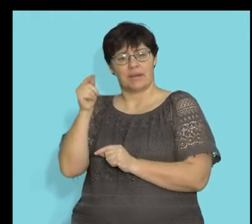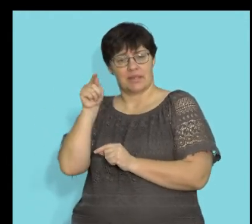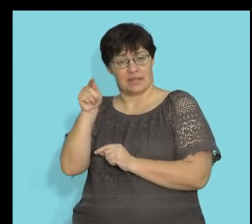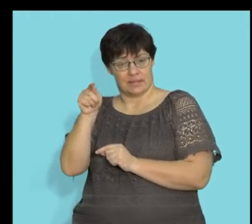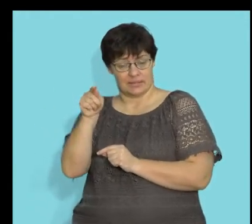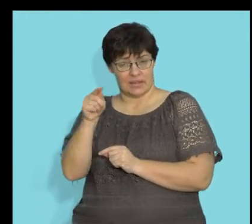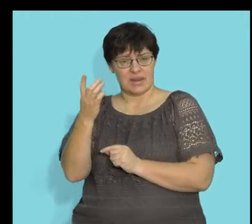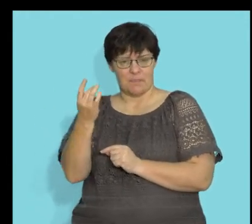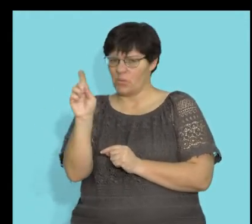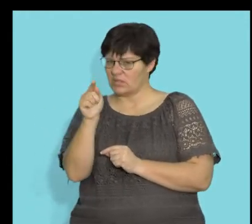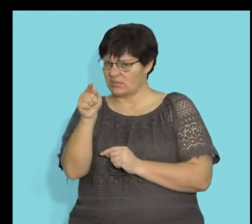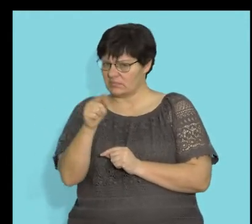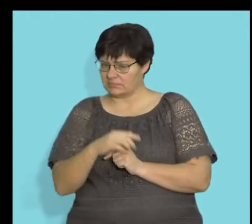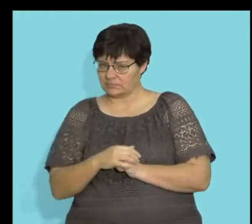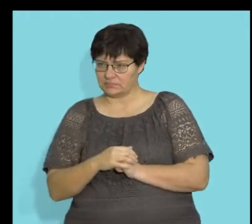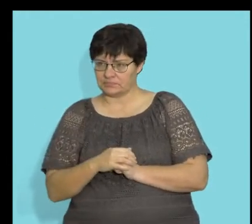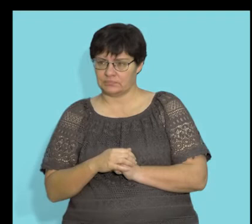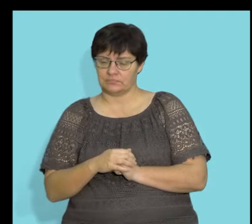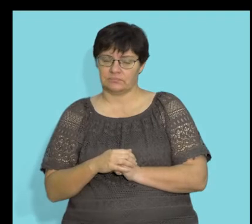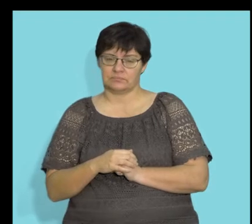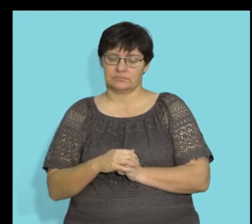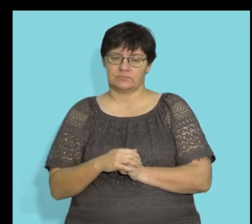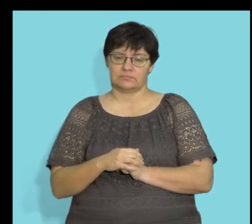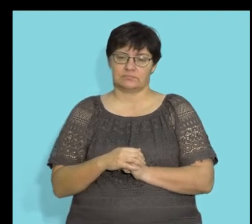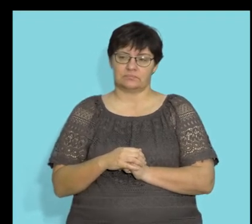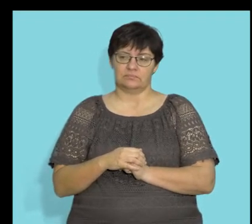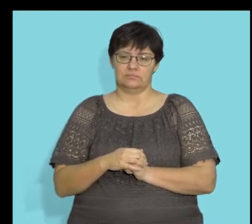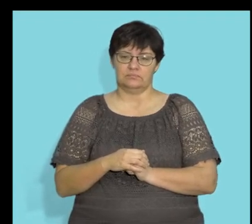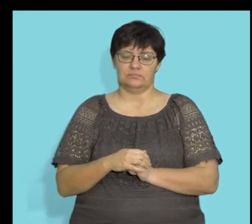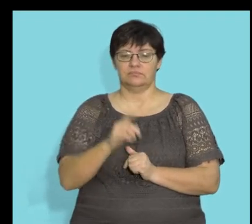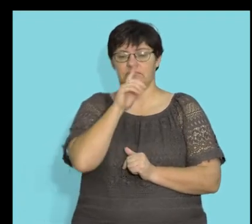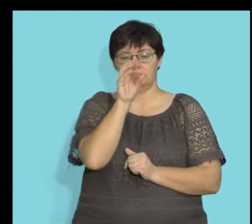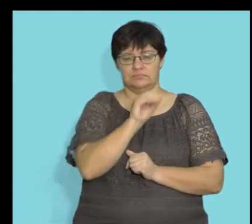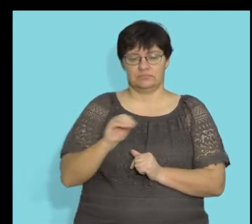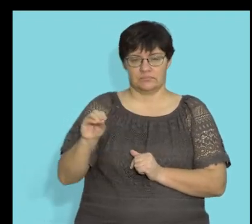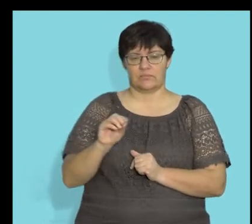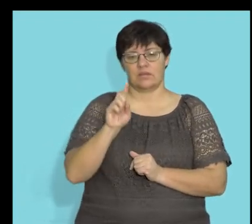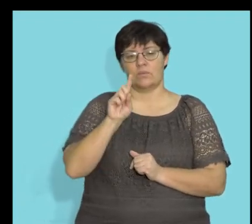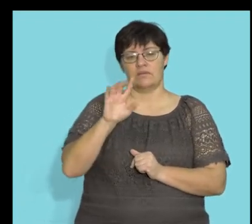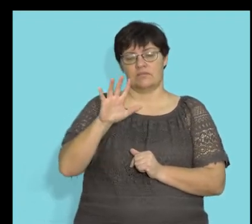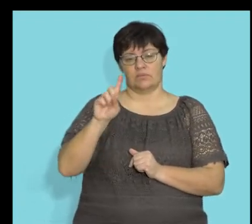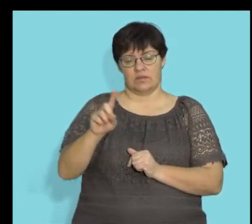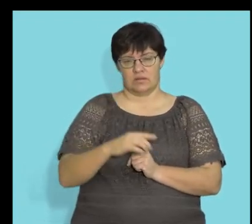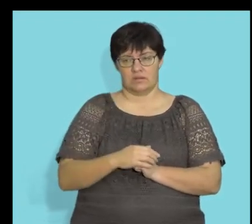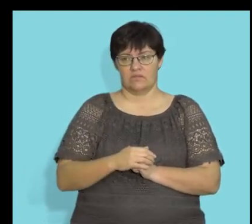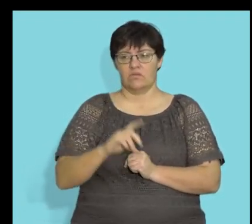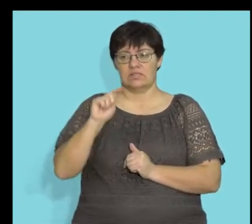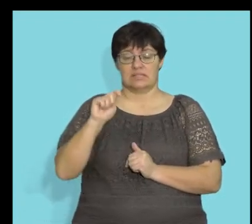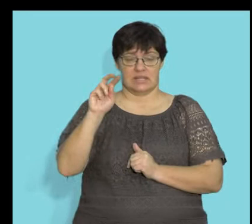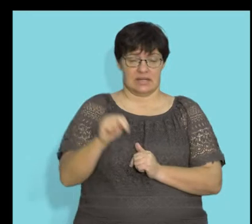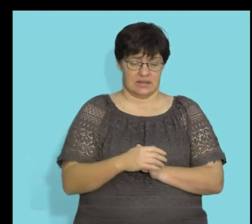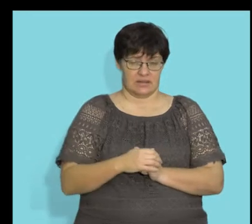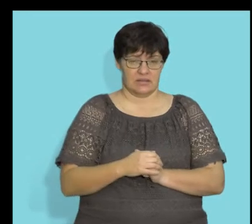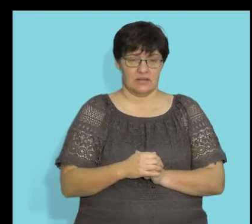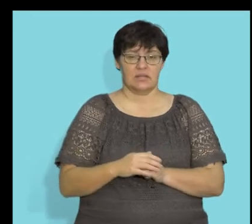last term. So we're going to substitute in 151 for Tn,